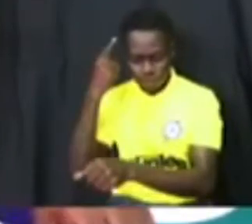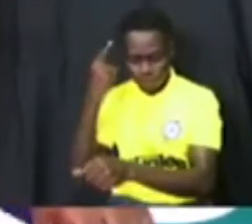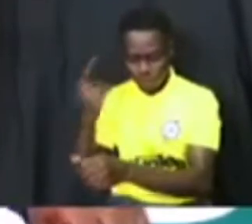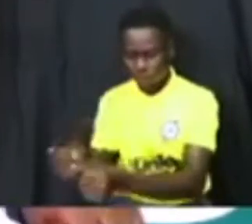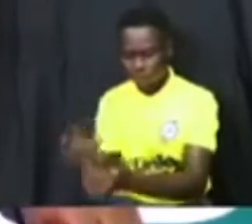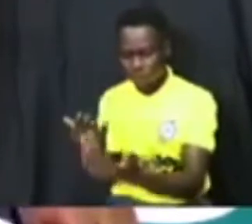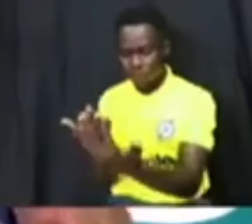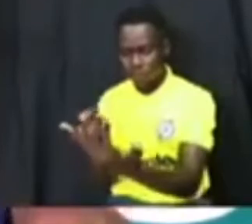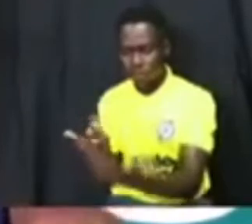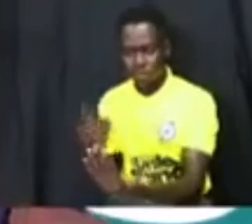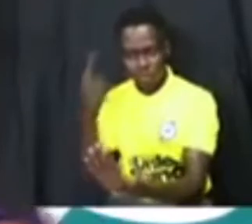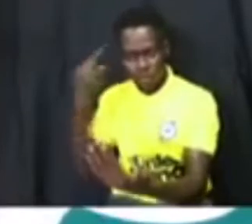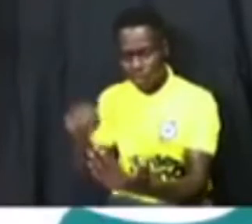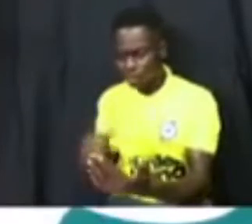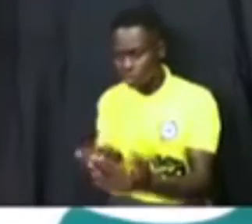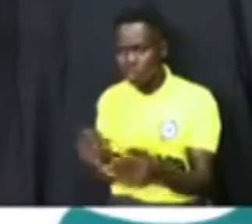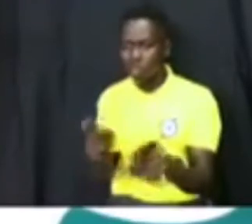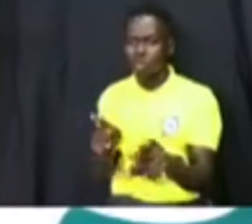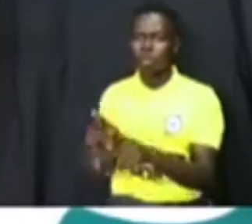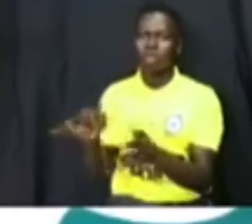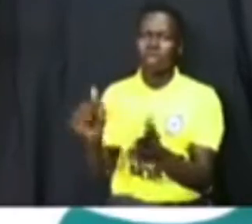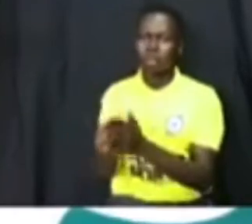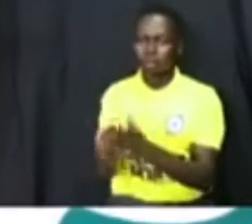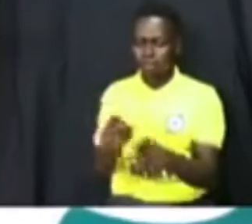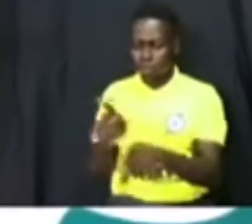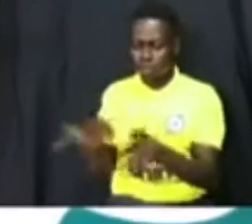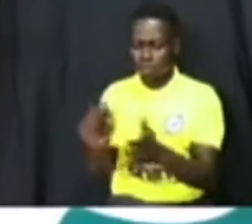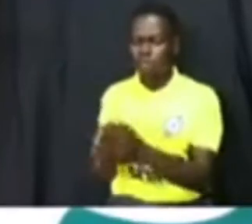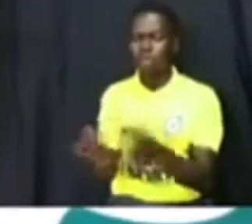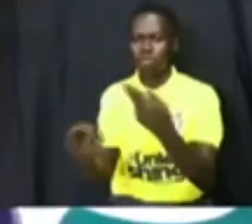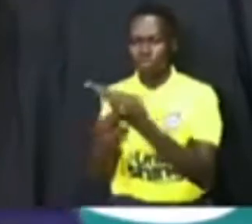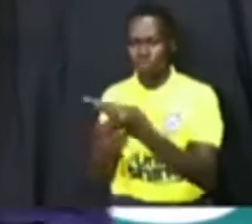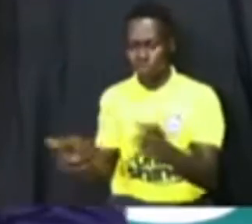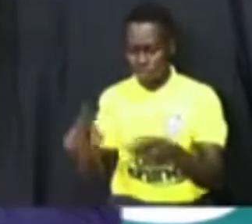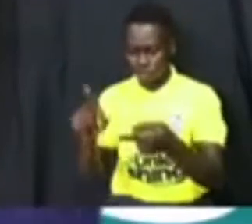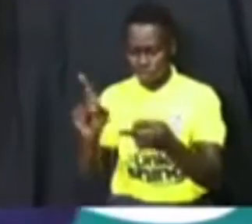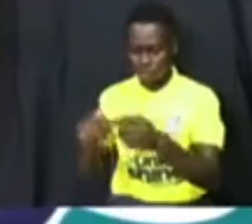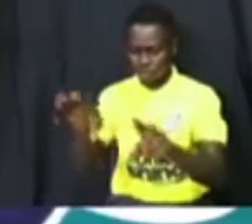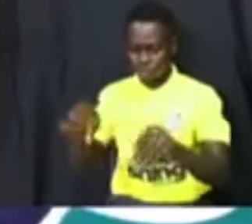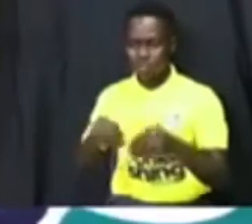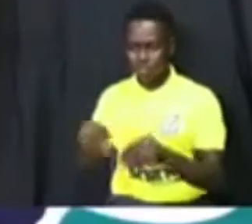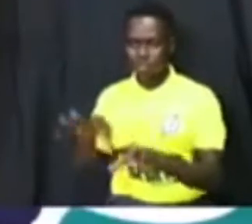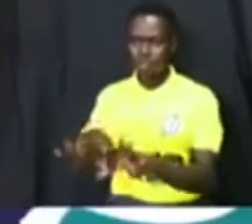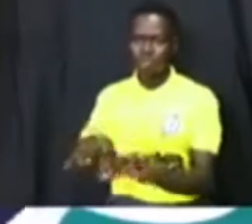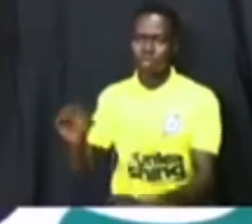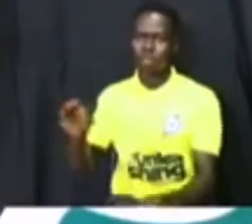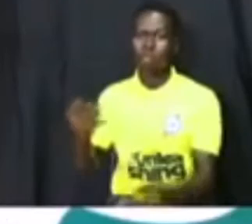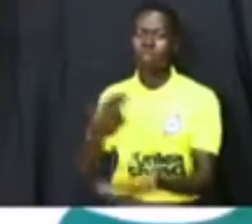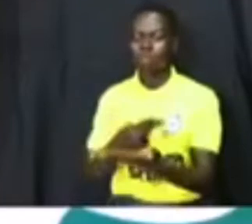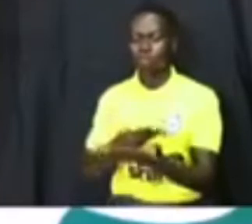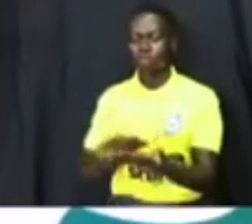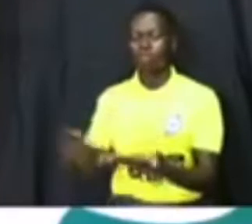victims who are ready to play host to him. The Holy Ghost is ready.